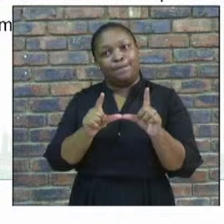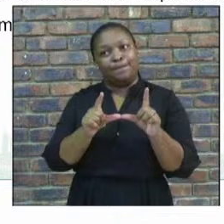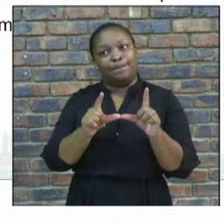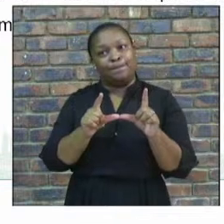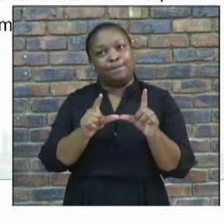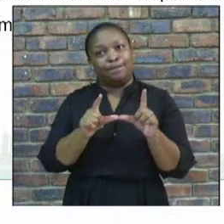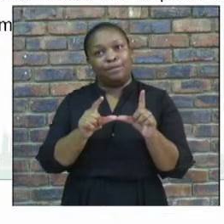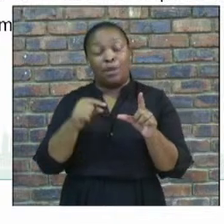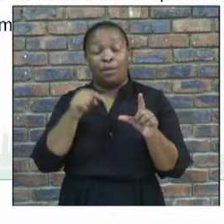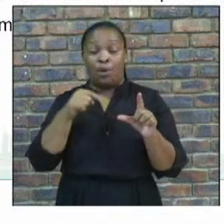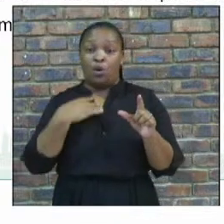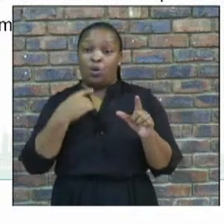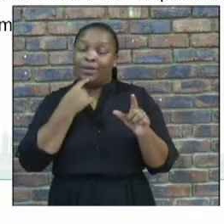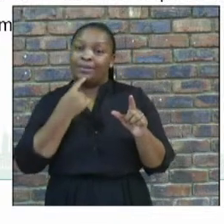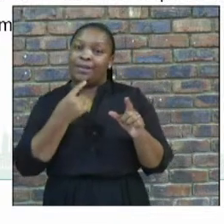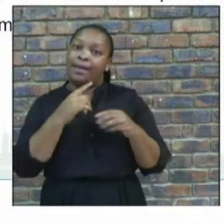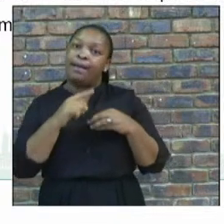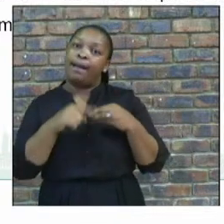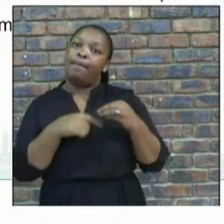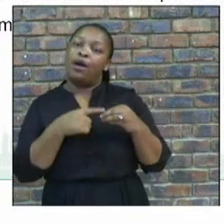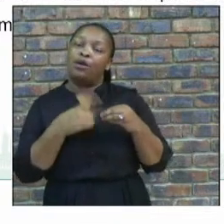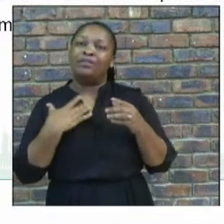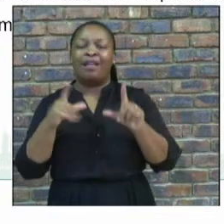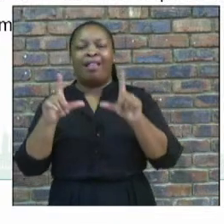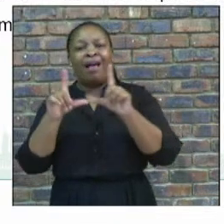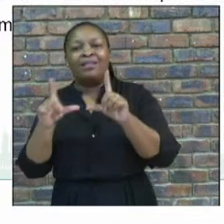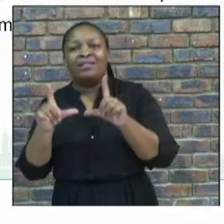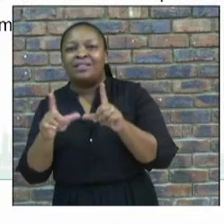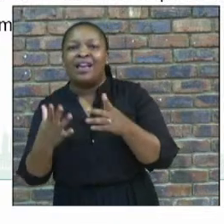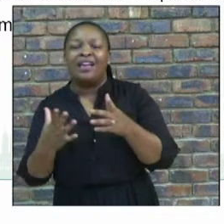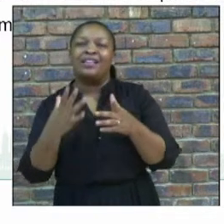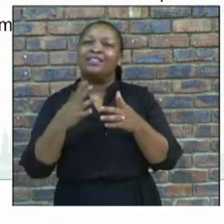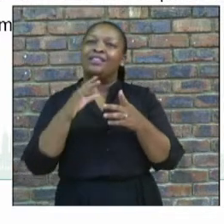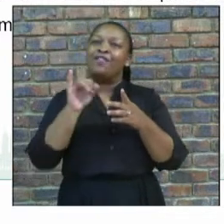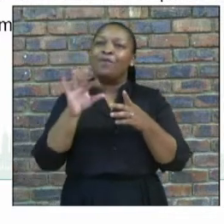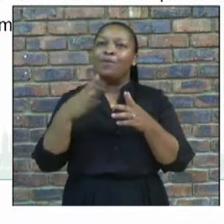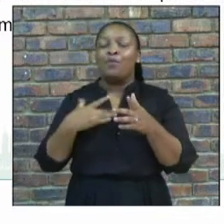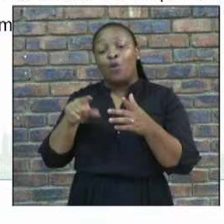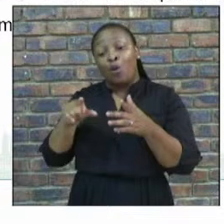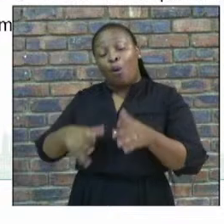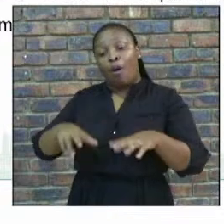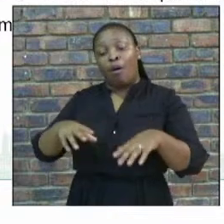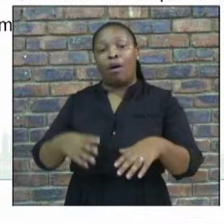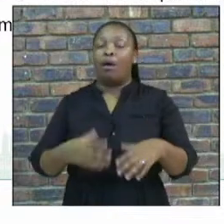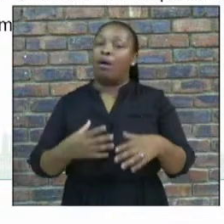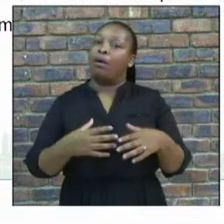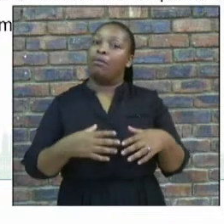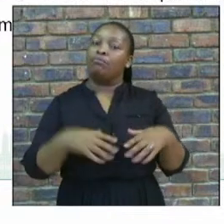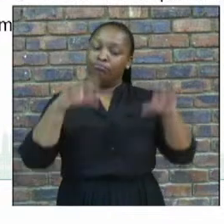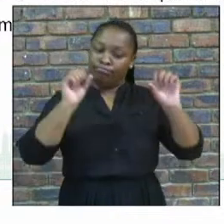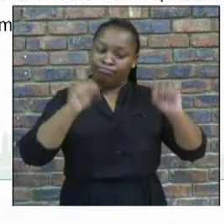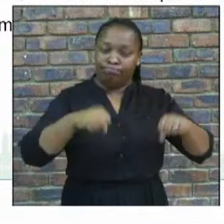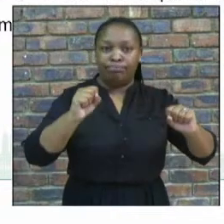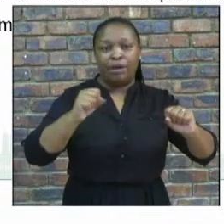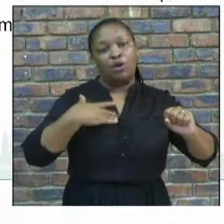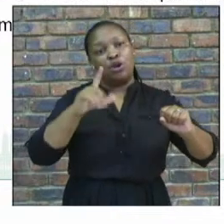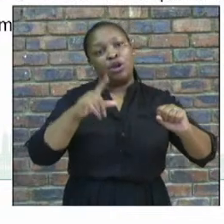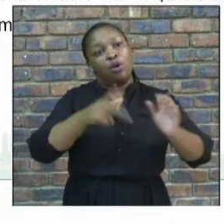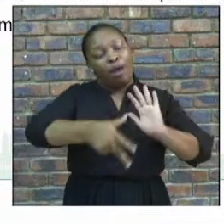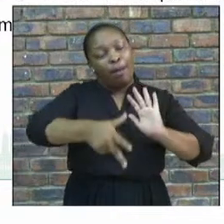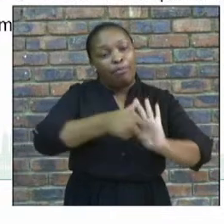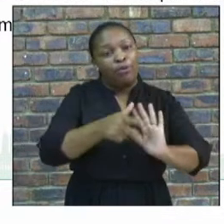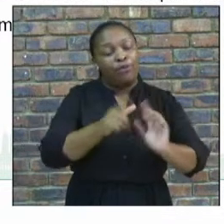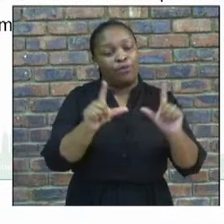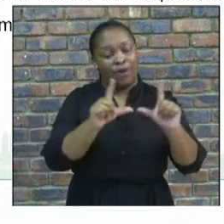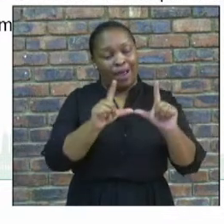So here we are talking about the licensees who have been granted a petroleum right and they can't get